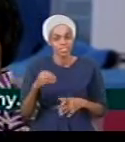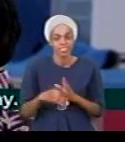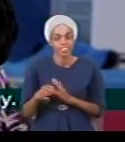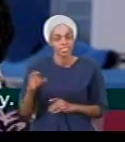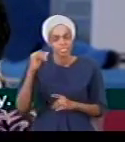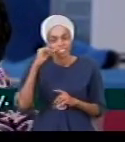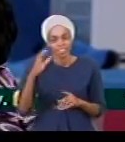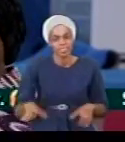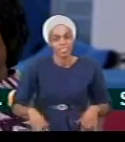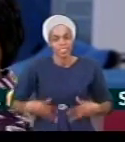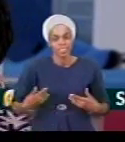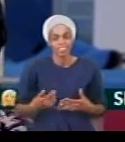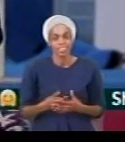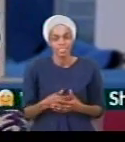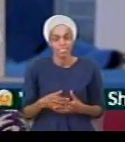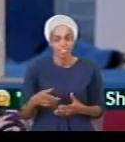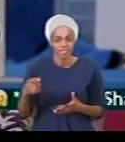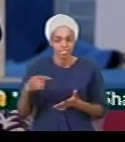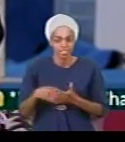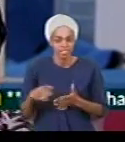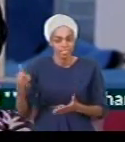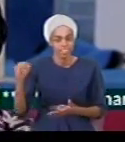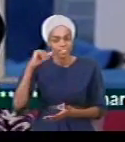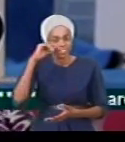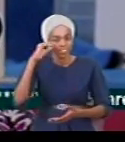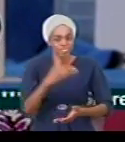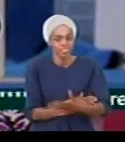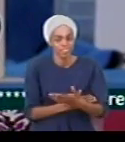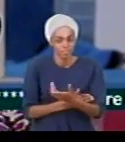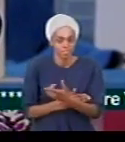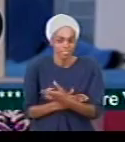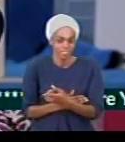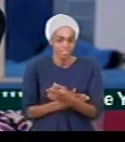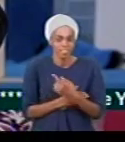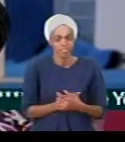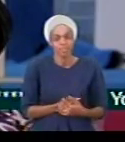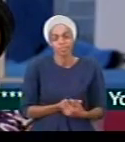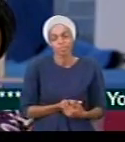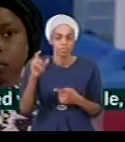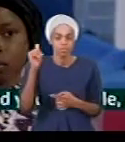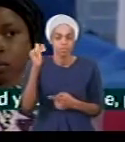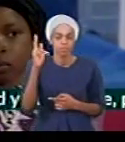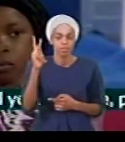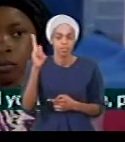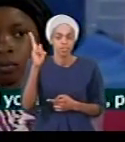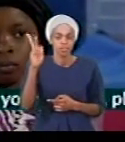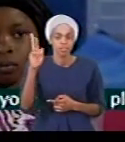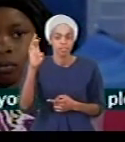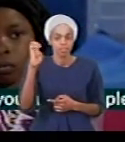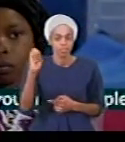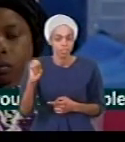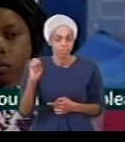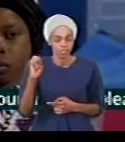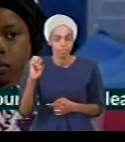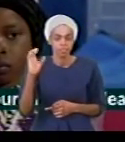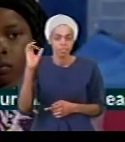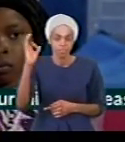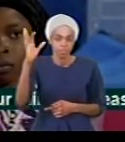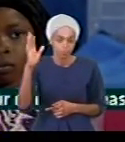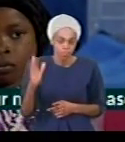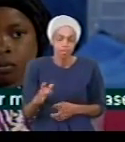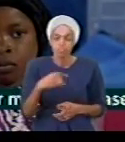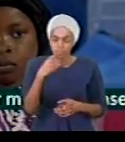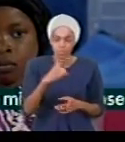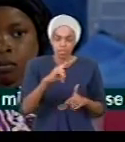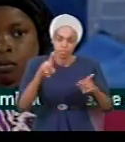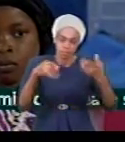girl, she's a miracle girl. Because the time I conceive her is just daddy to touch, to mention my